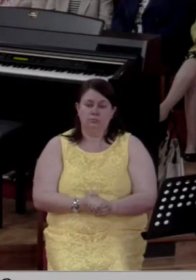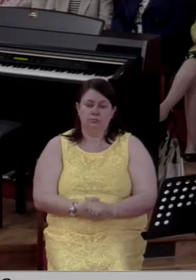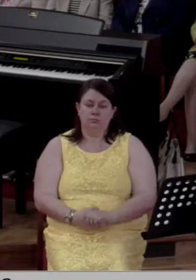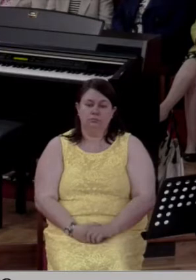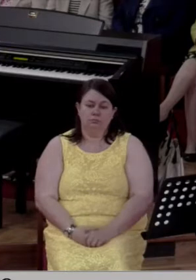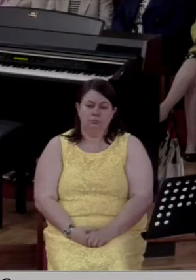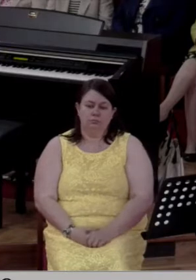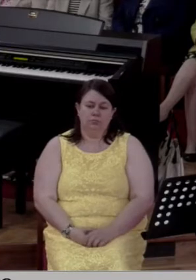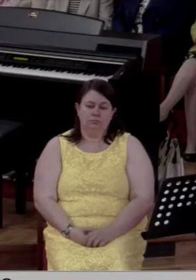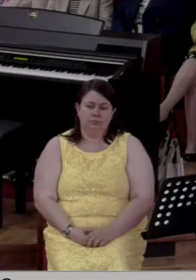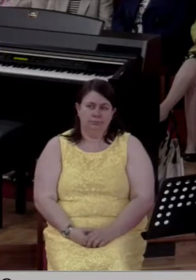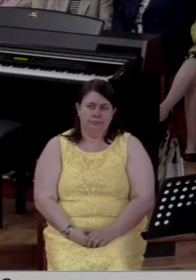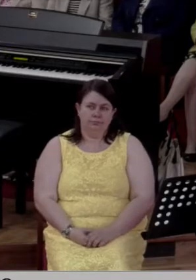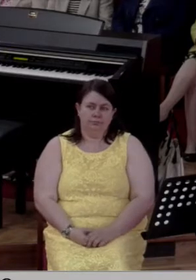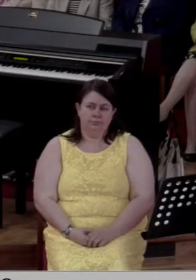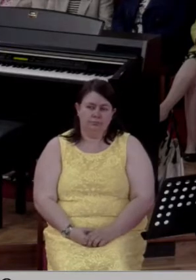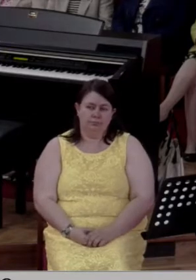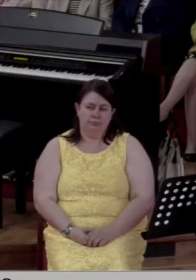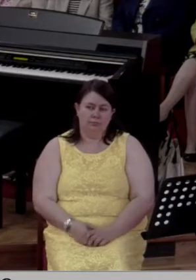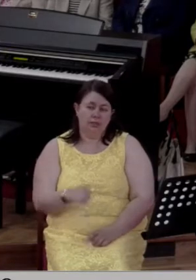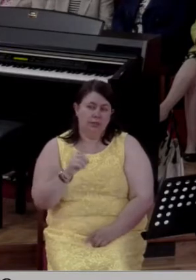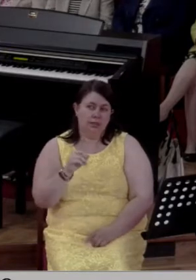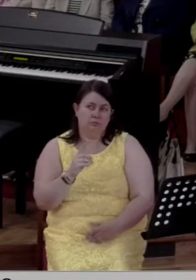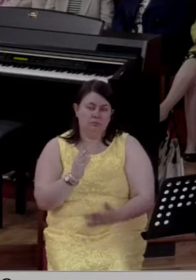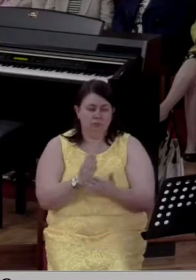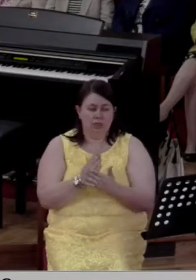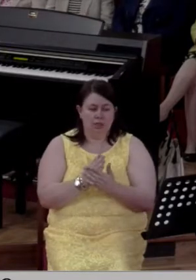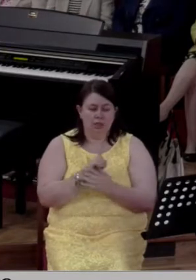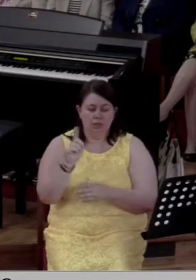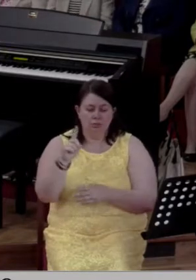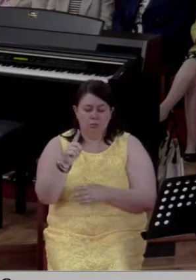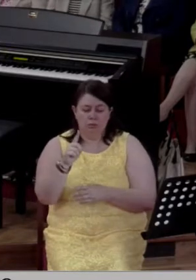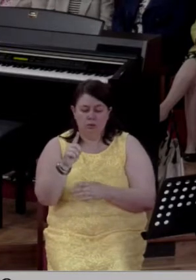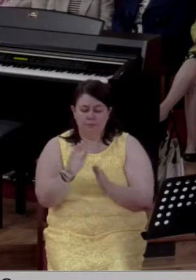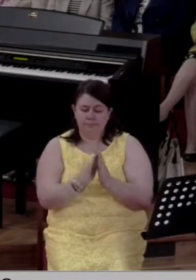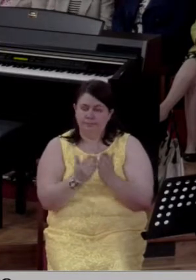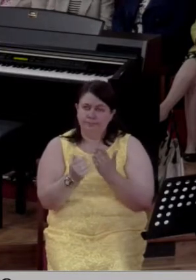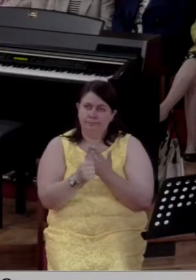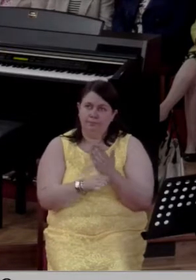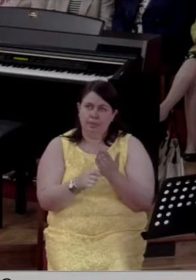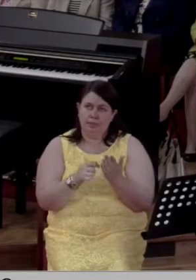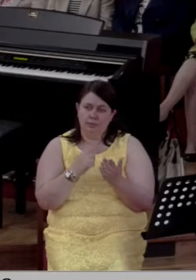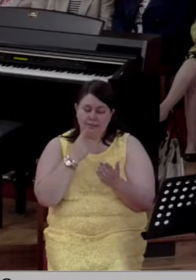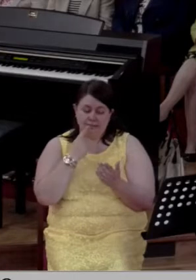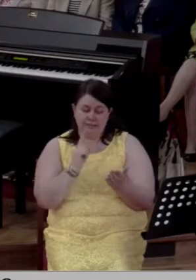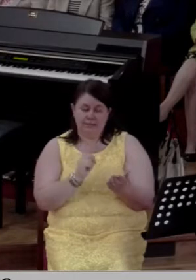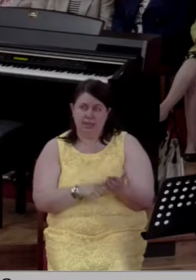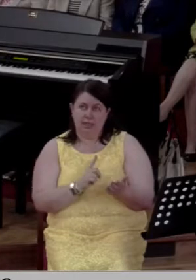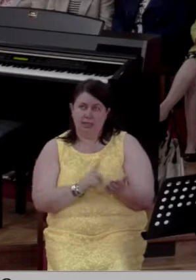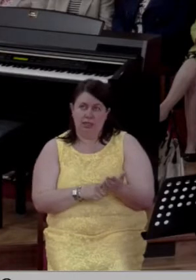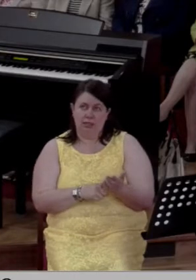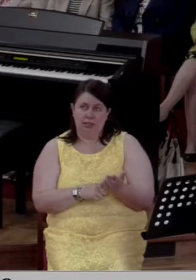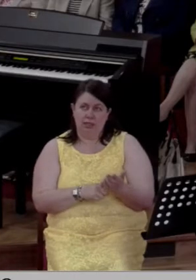Or at least, that's what the Gospels say about the Lord's Prayer.